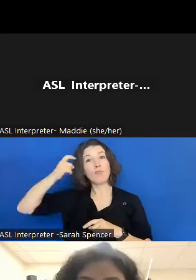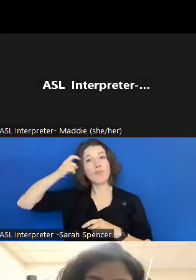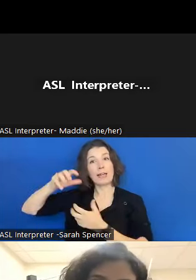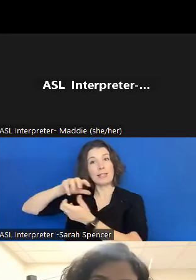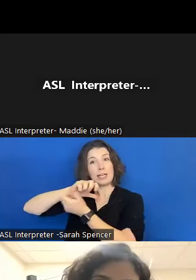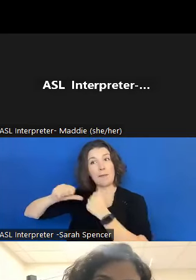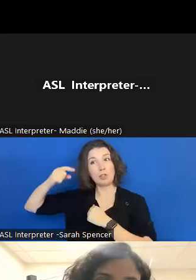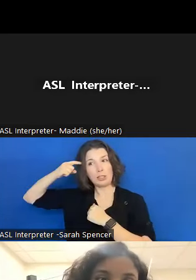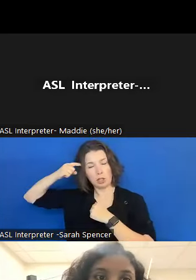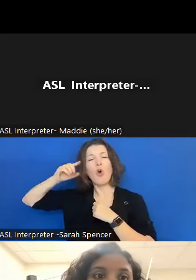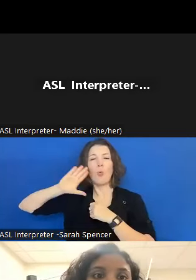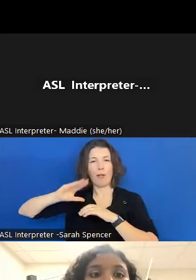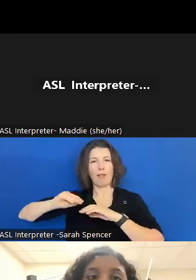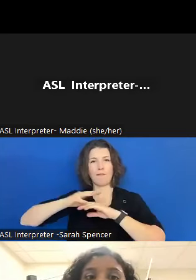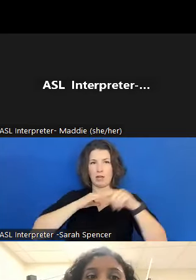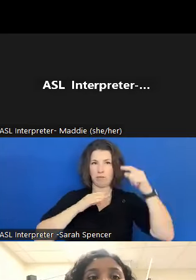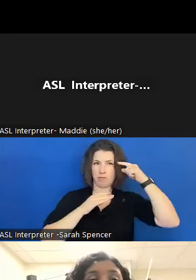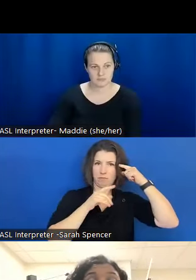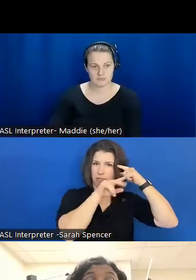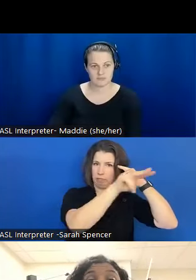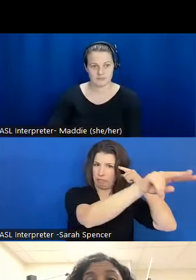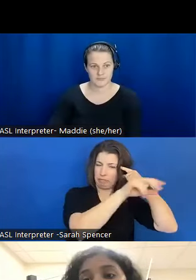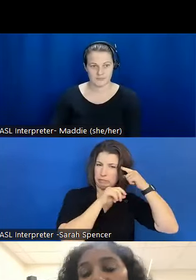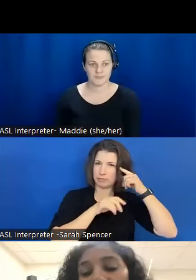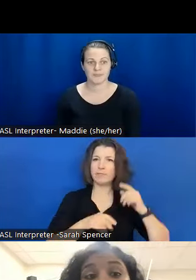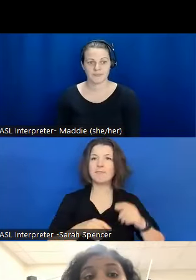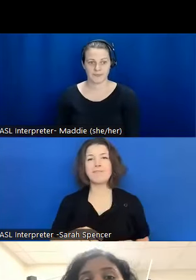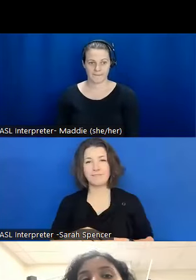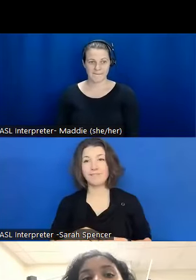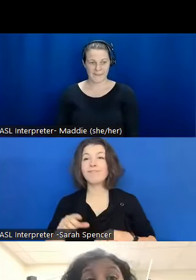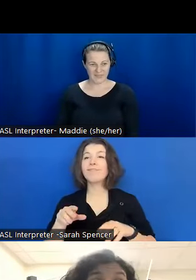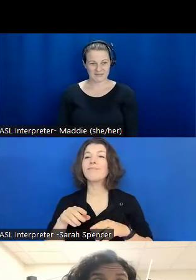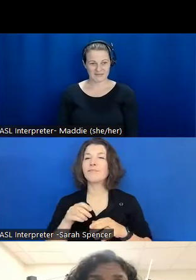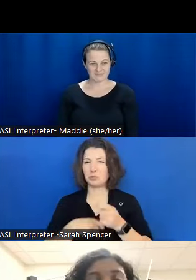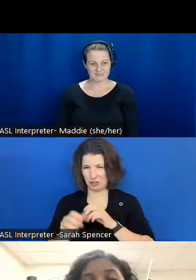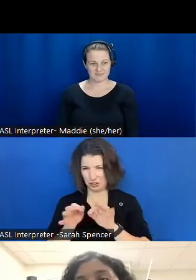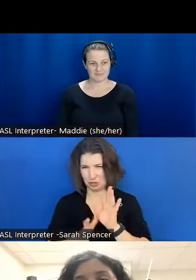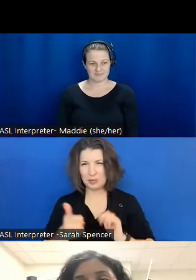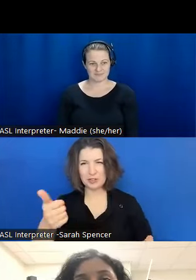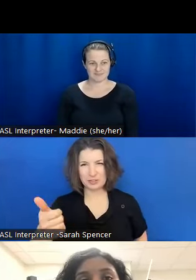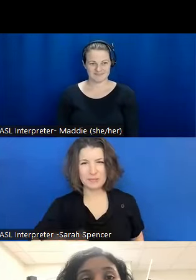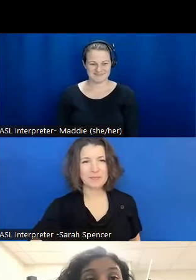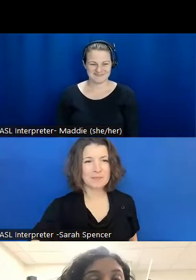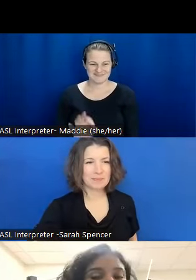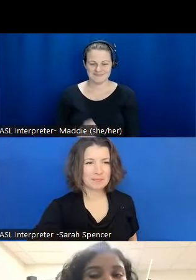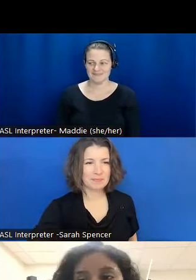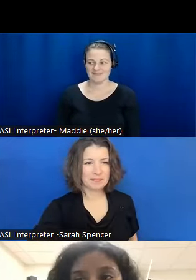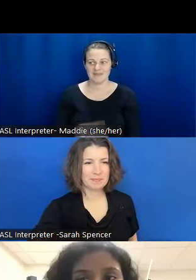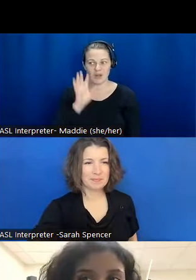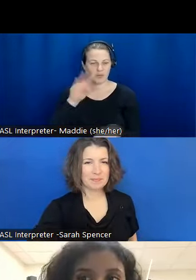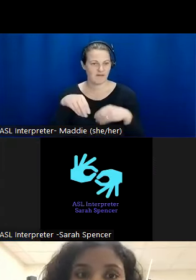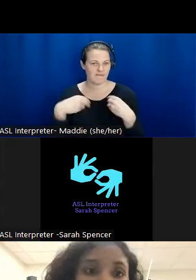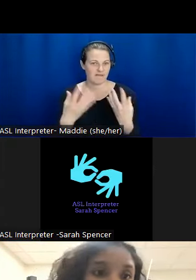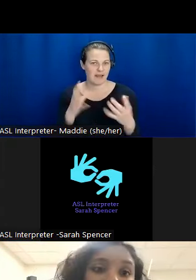damage. So I wanted to give this example first of a normal visual scene. Say you are babysitting